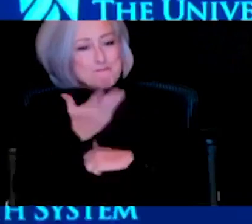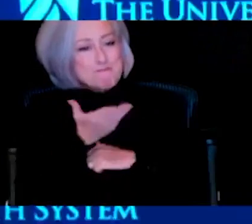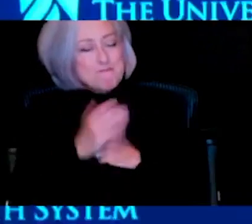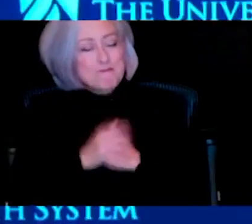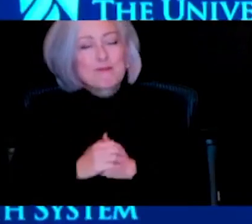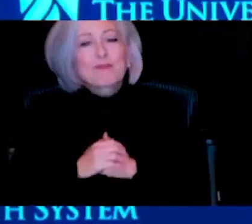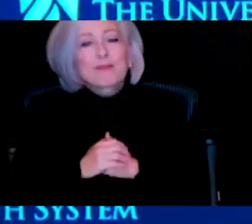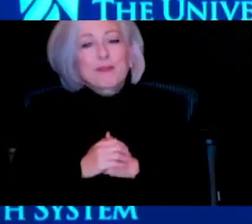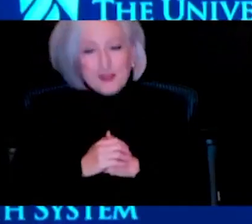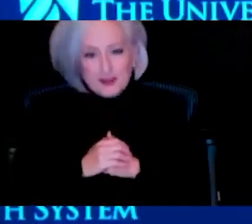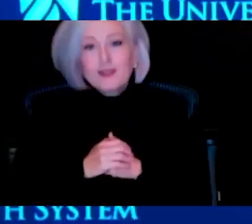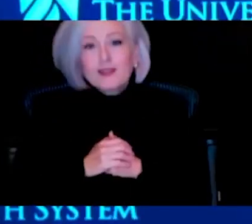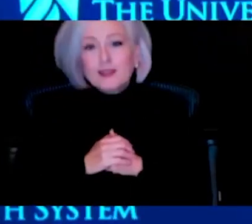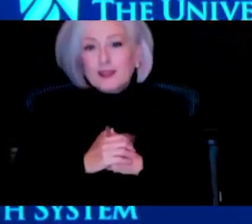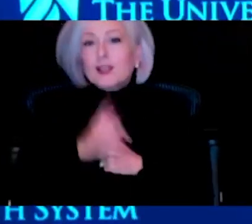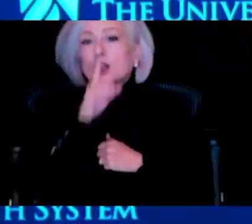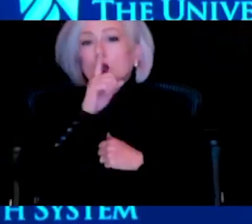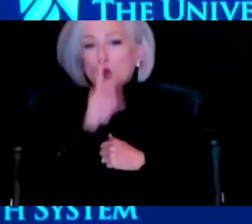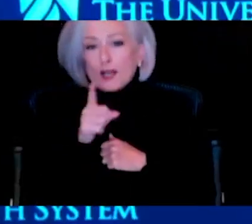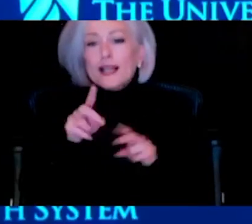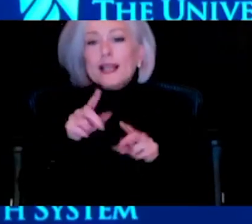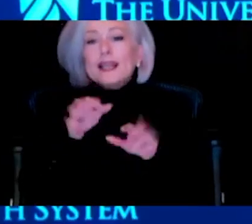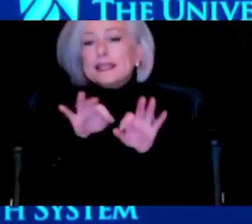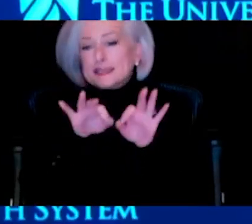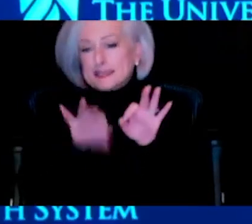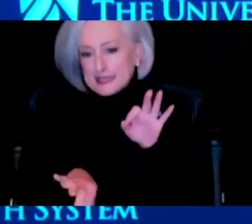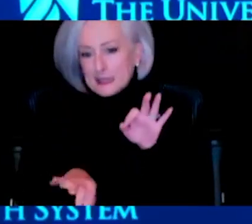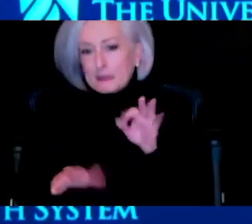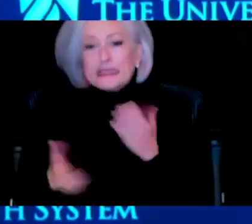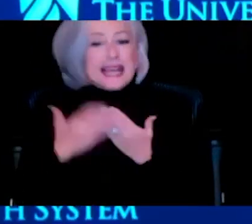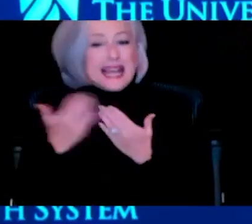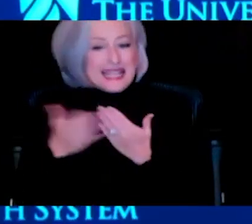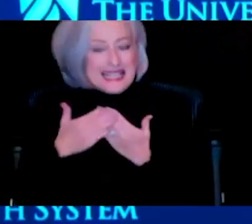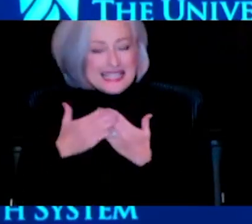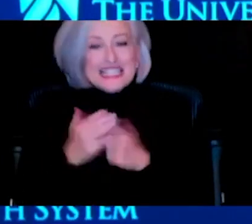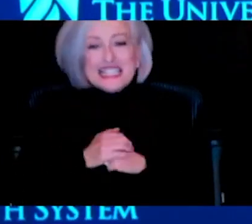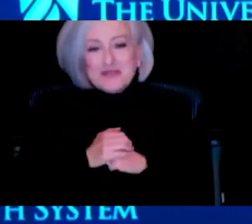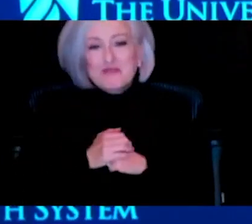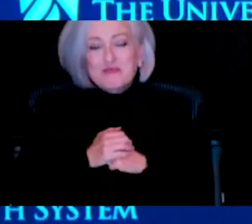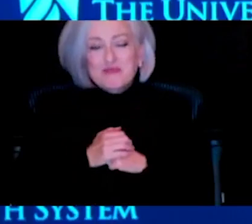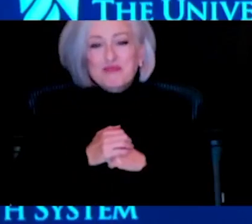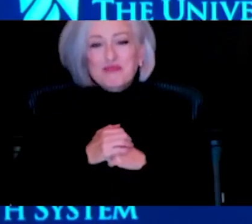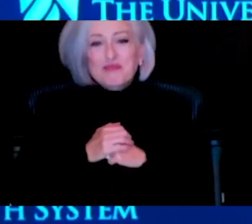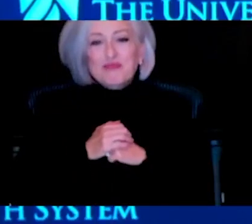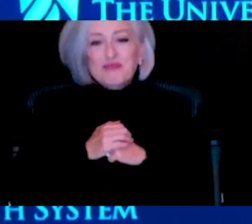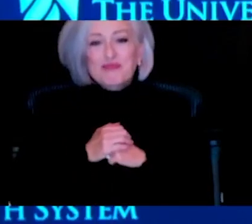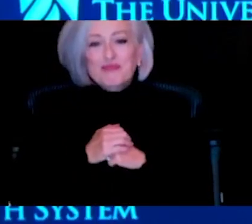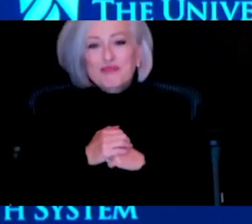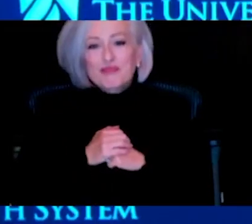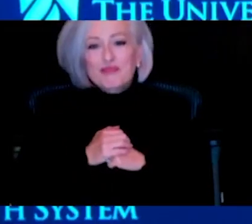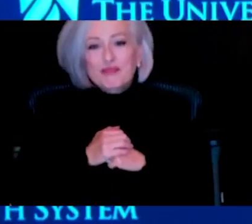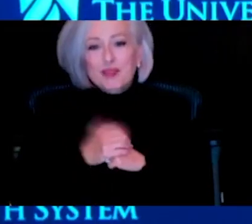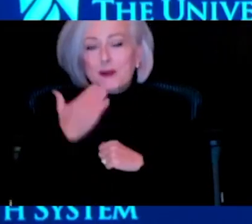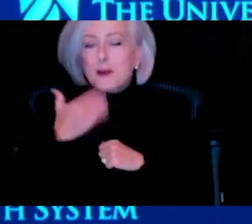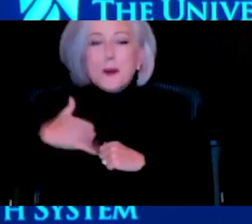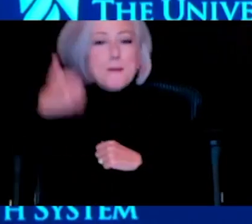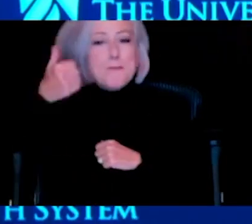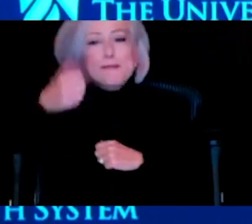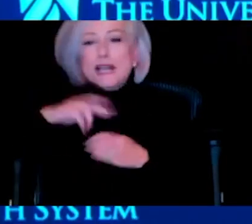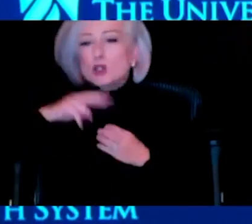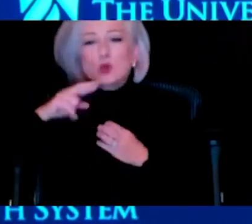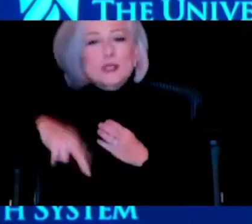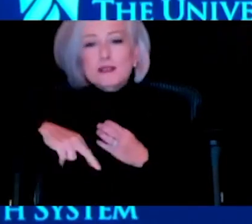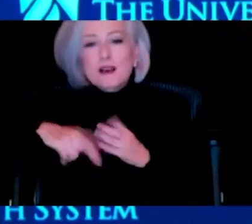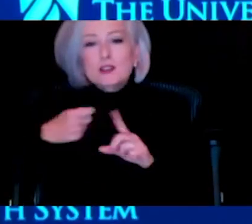actually very simple and easy. You know, the best results are from